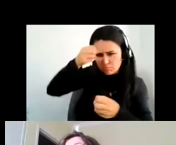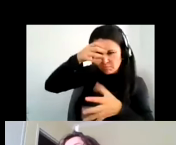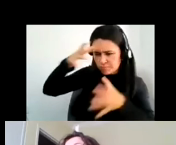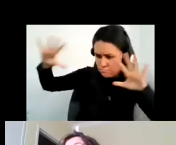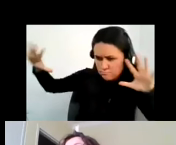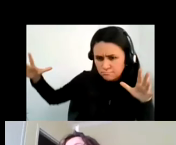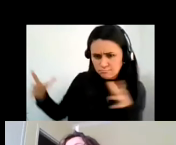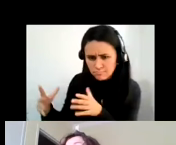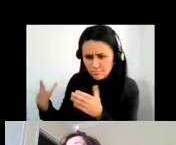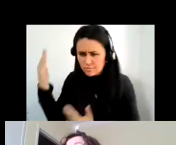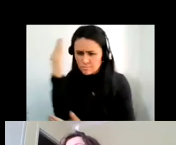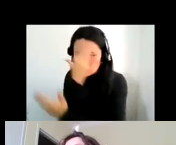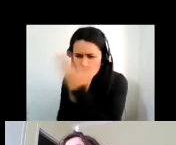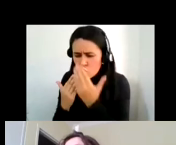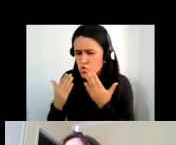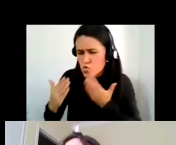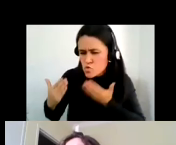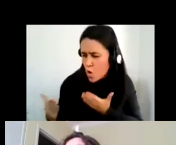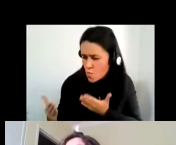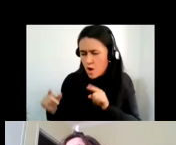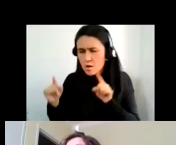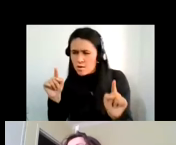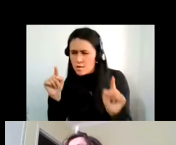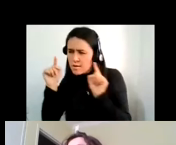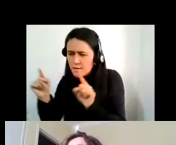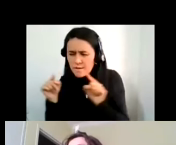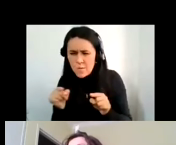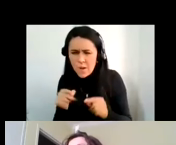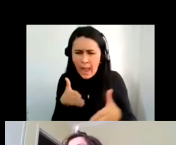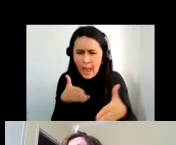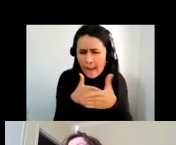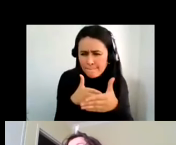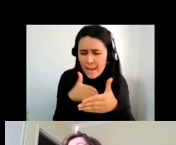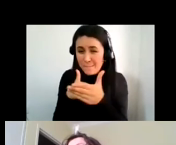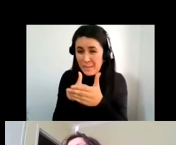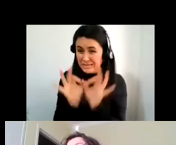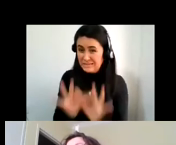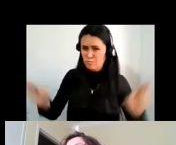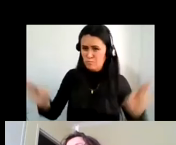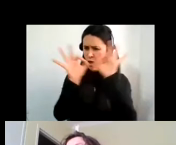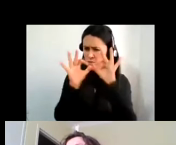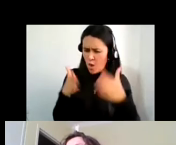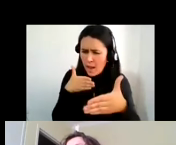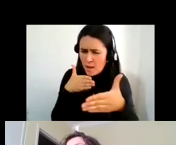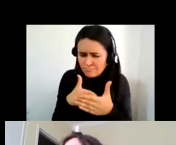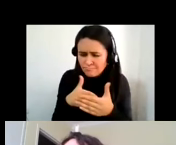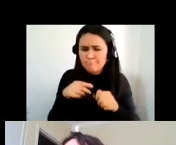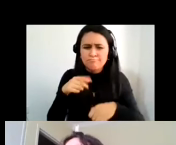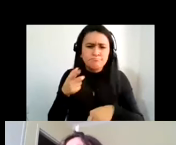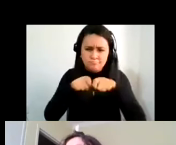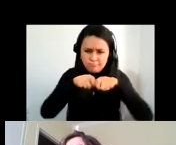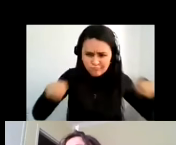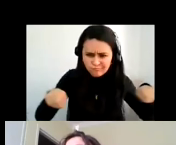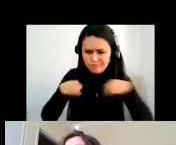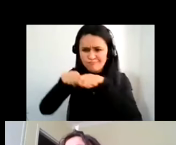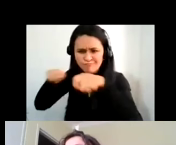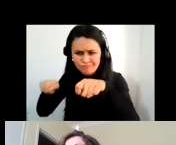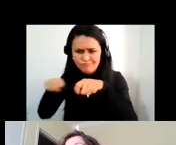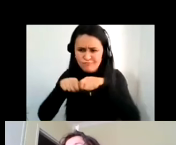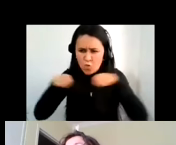key barriers that emerge at different stages in the patient pathway? And then they looked at considering what could be